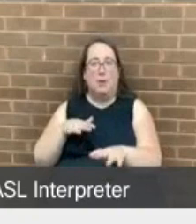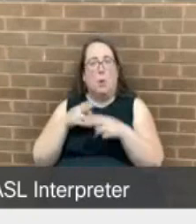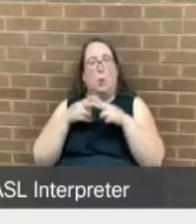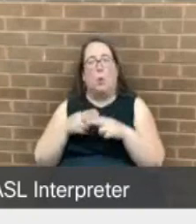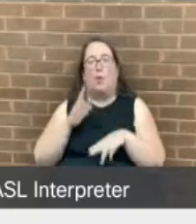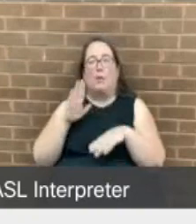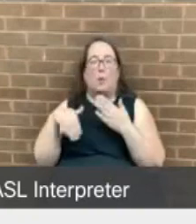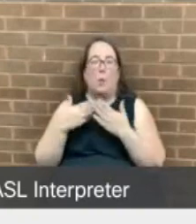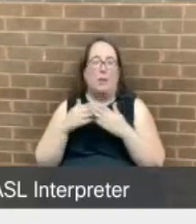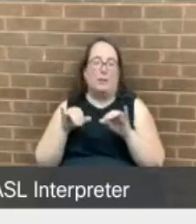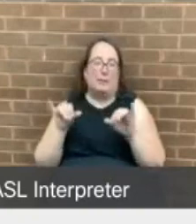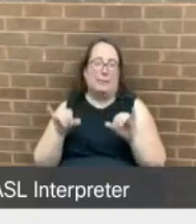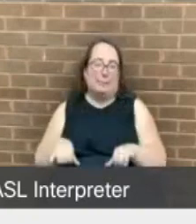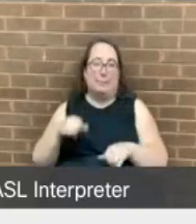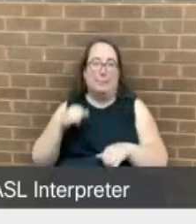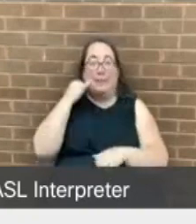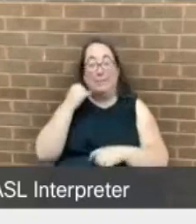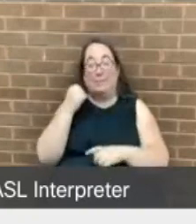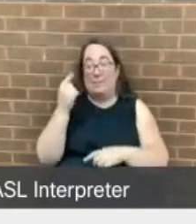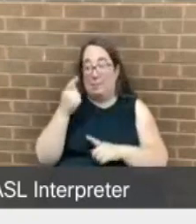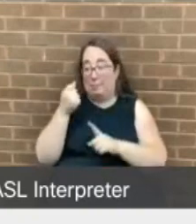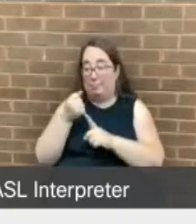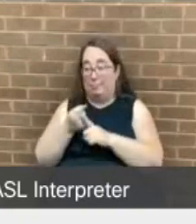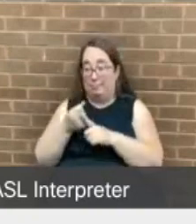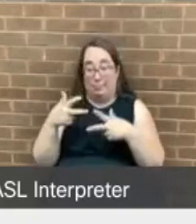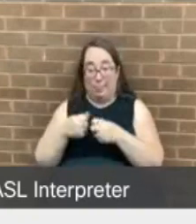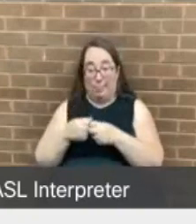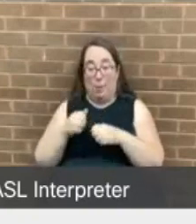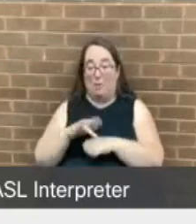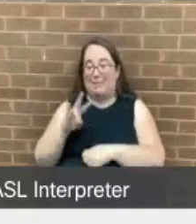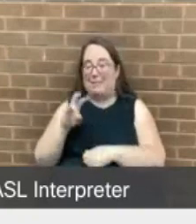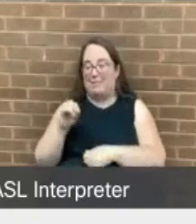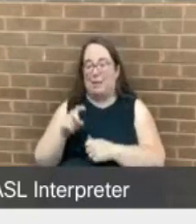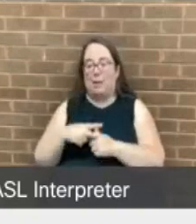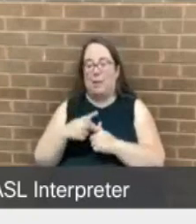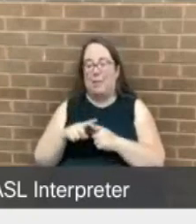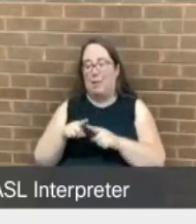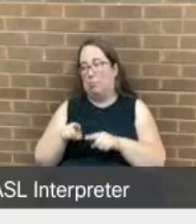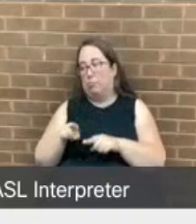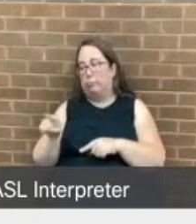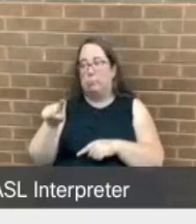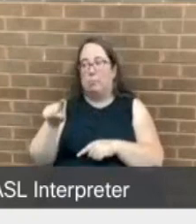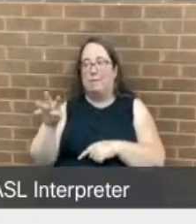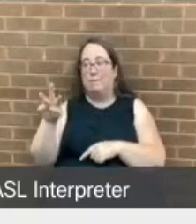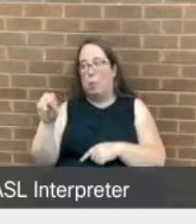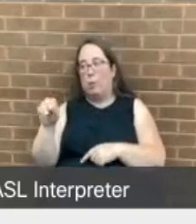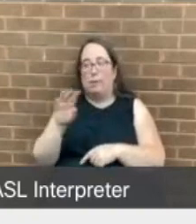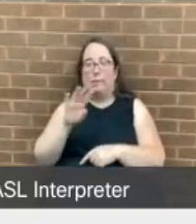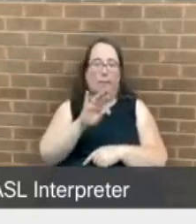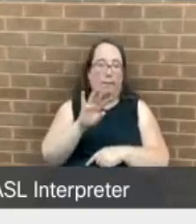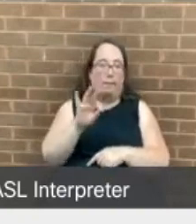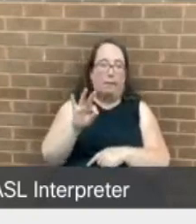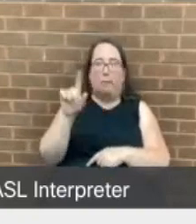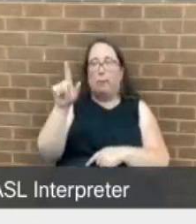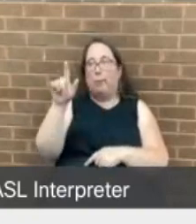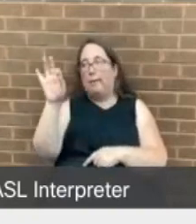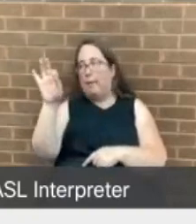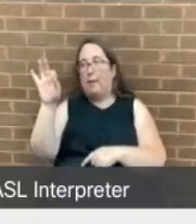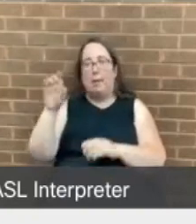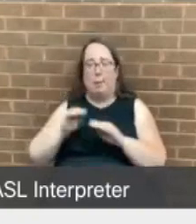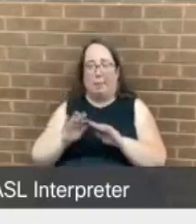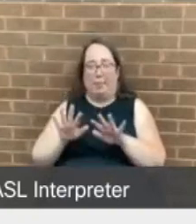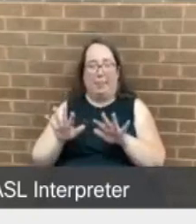because when you have an incident on 70, it instantly overflows onto 40 and 99 and US 29. So we need